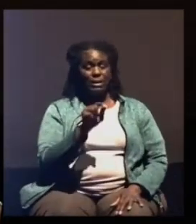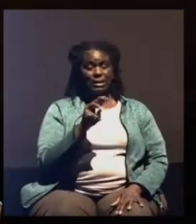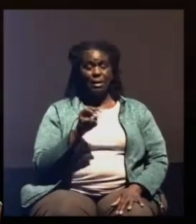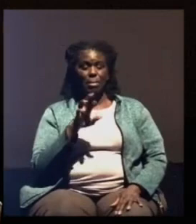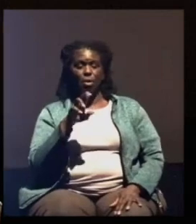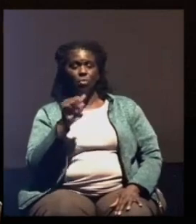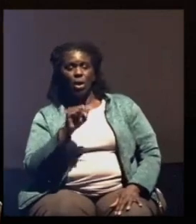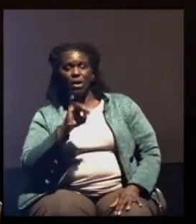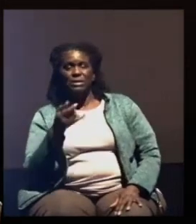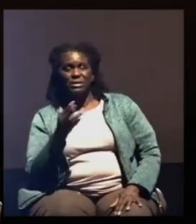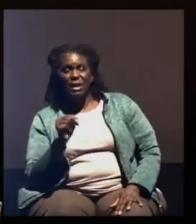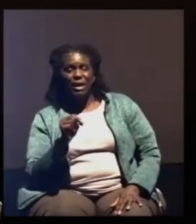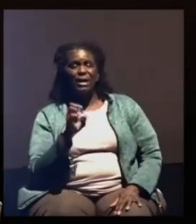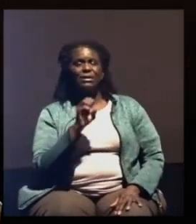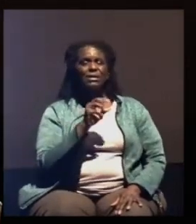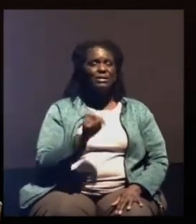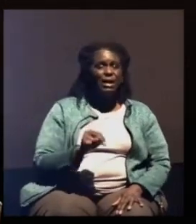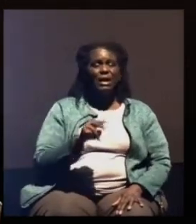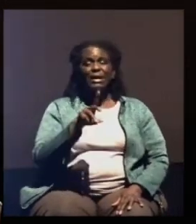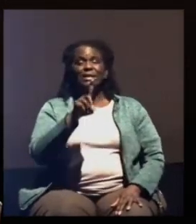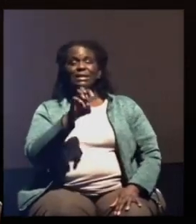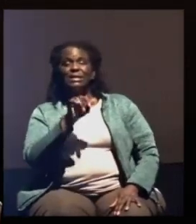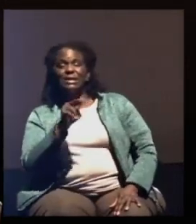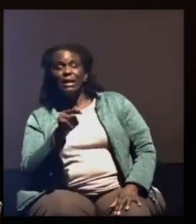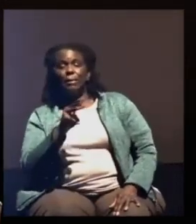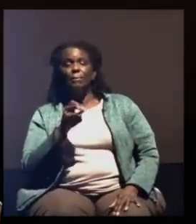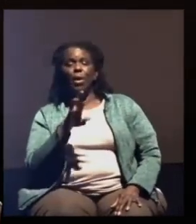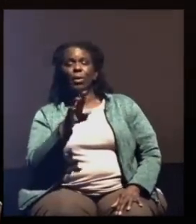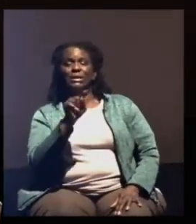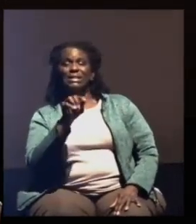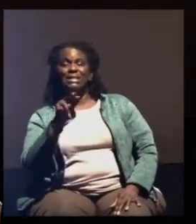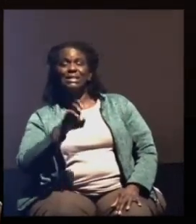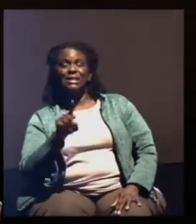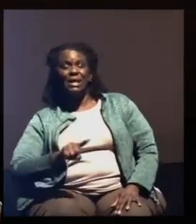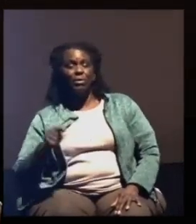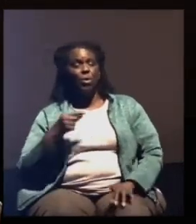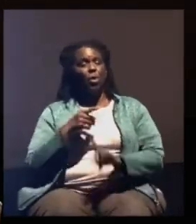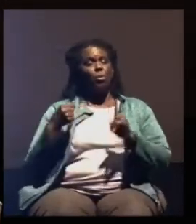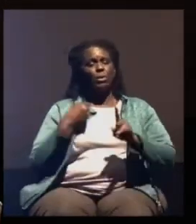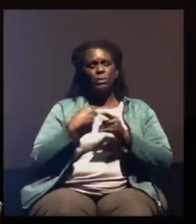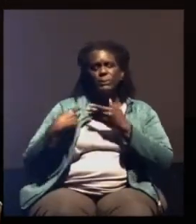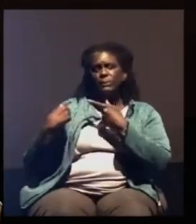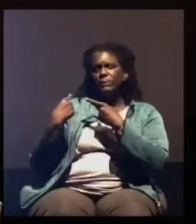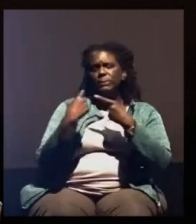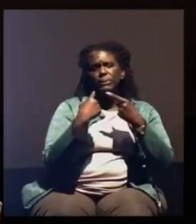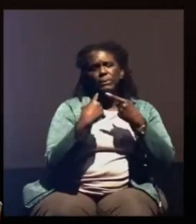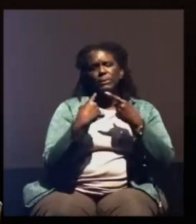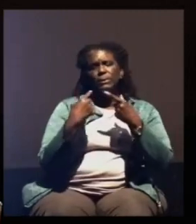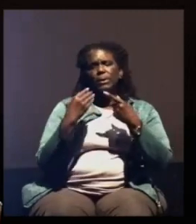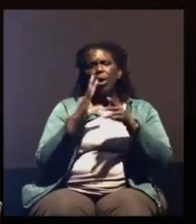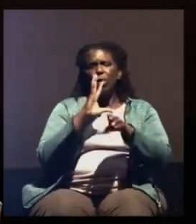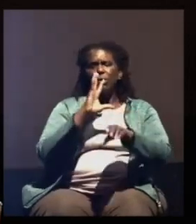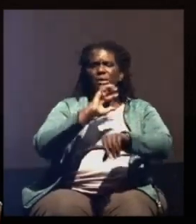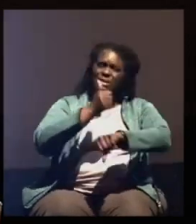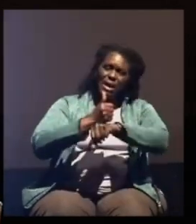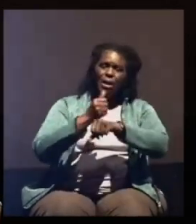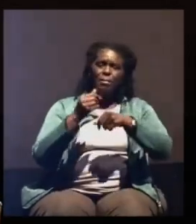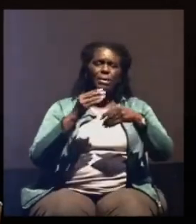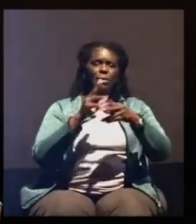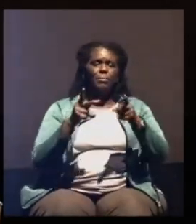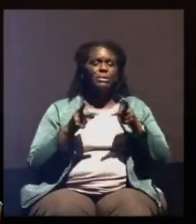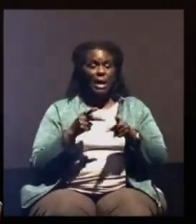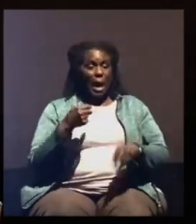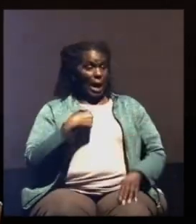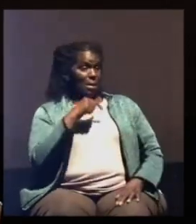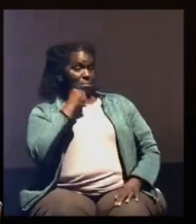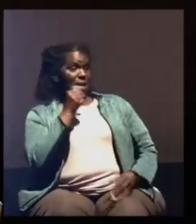Josterin, Dean Martinez, to name a few. And I just feel like when we are in these positions, like I'm not a senior leader, but certainly I have a level